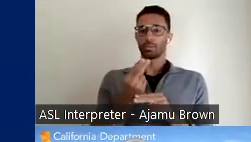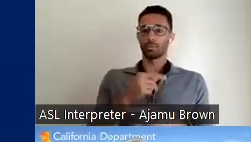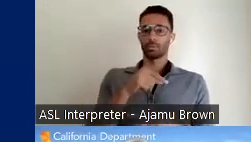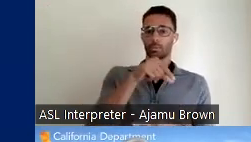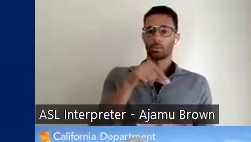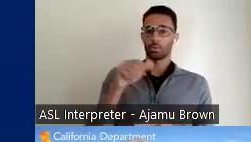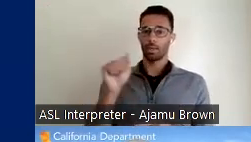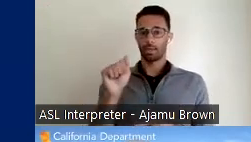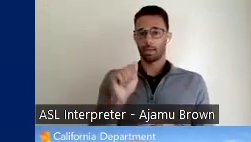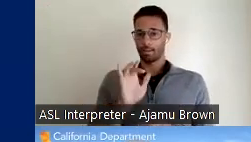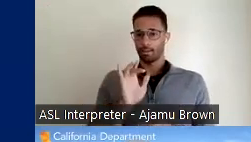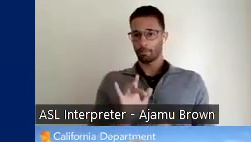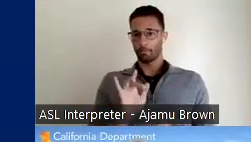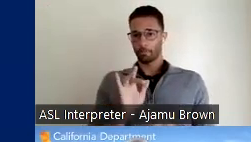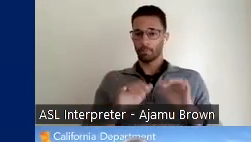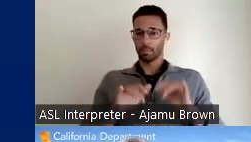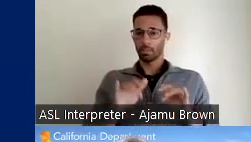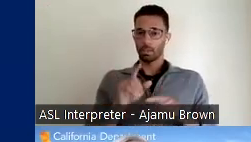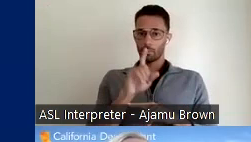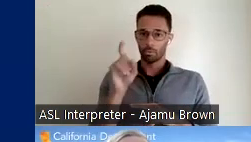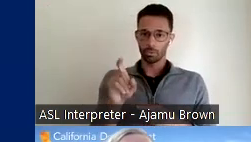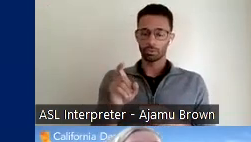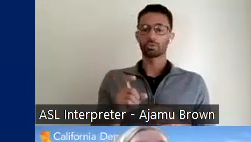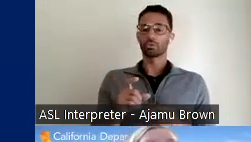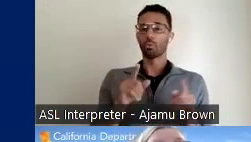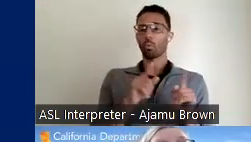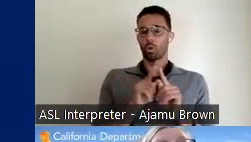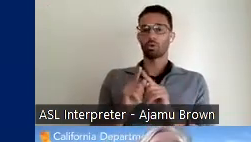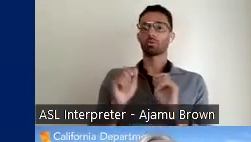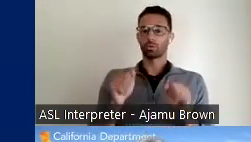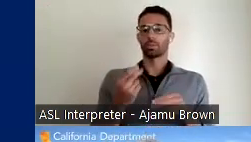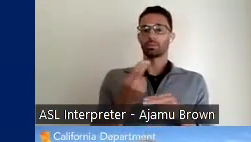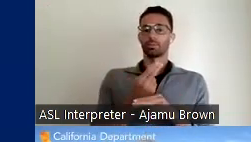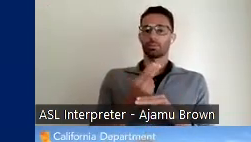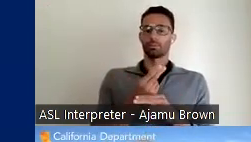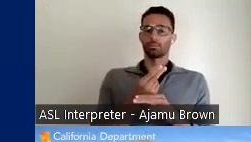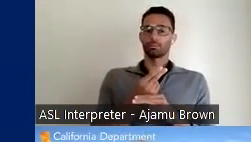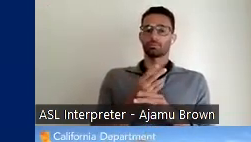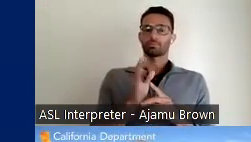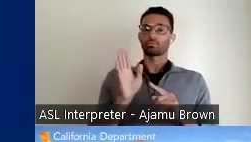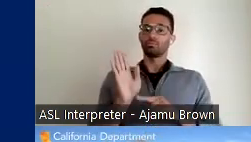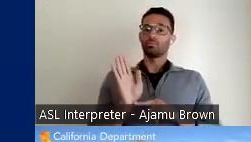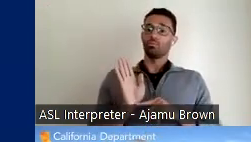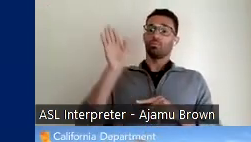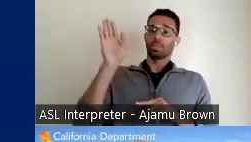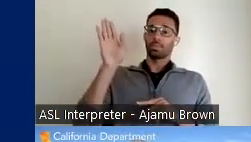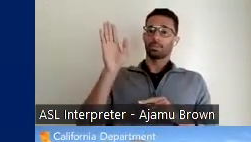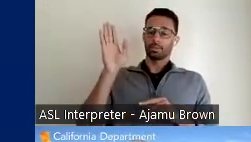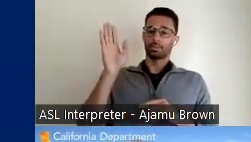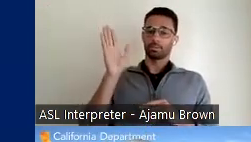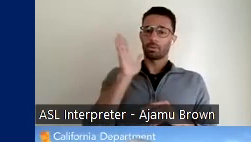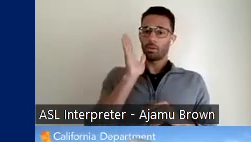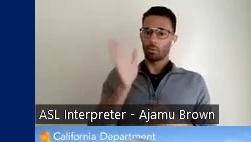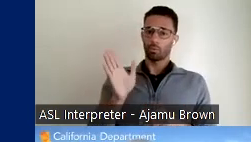your question. You also can use the raised icon and we will call on